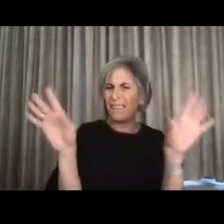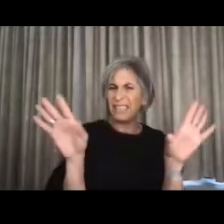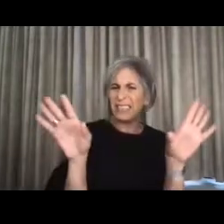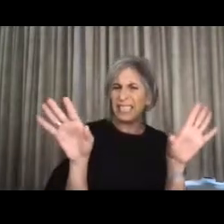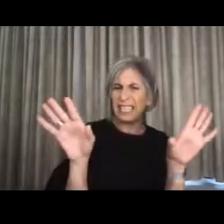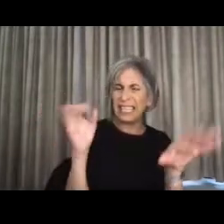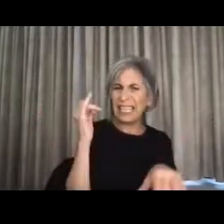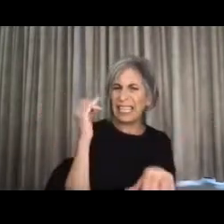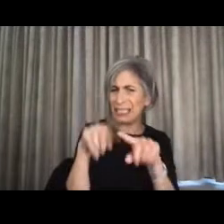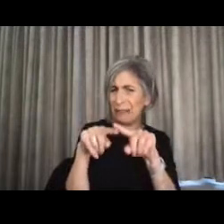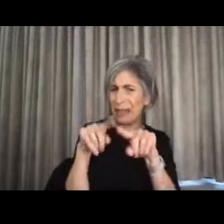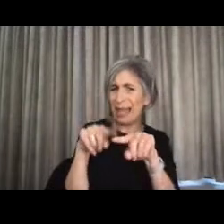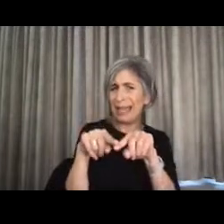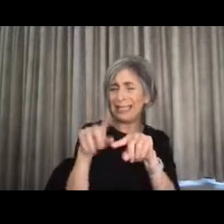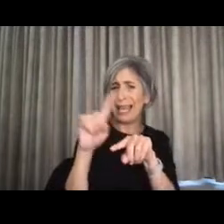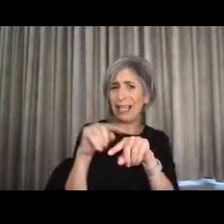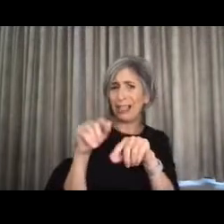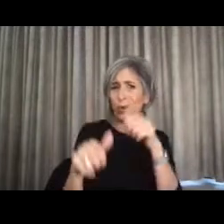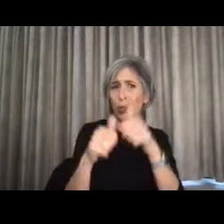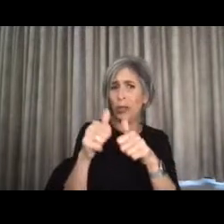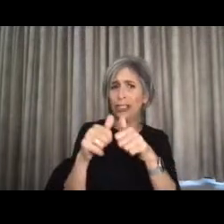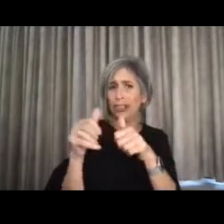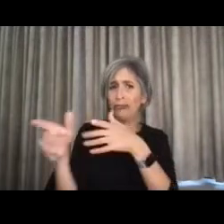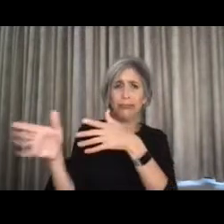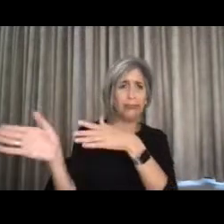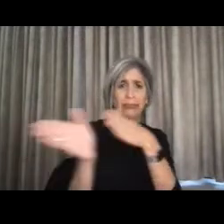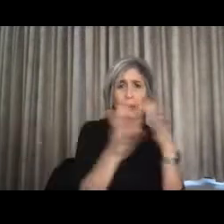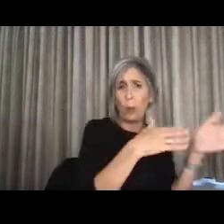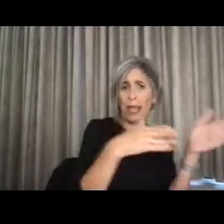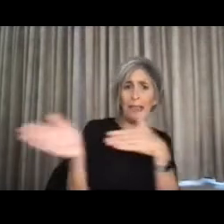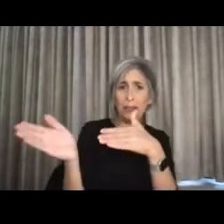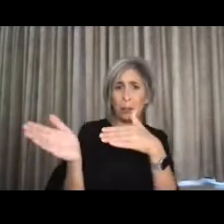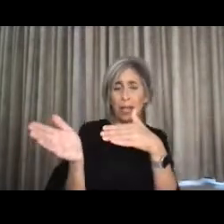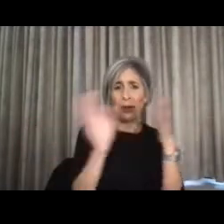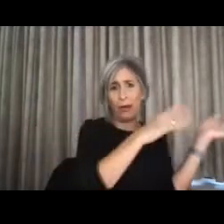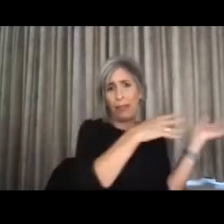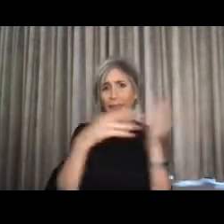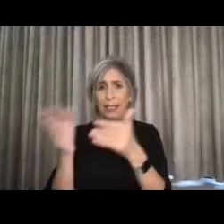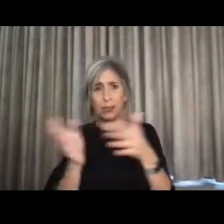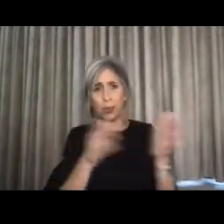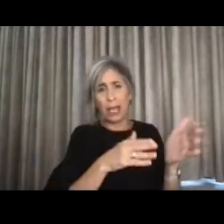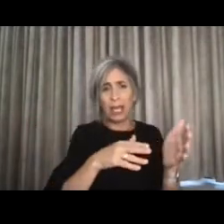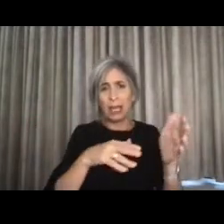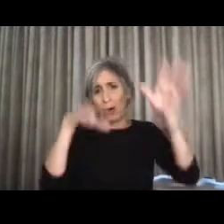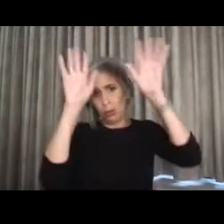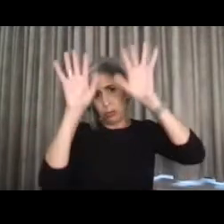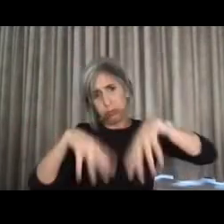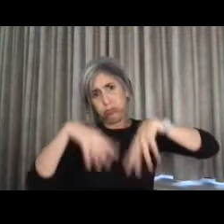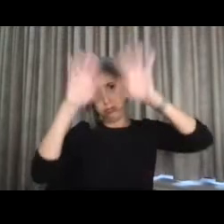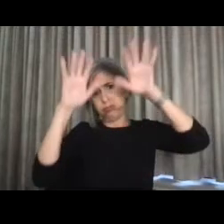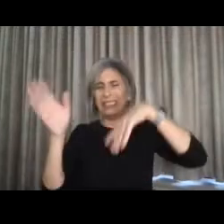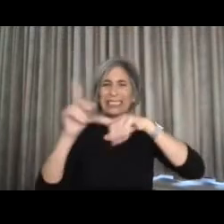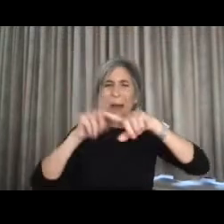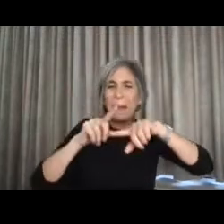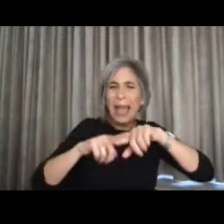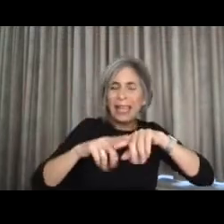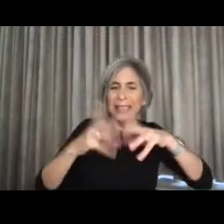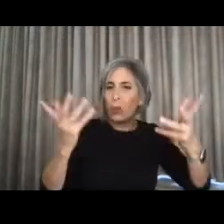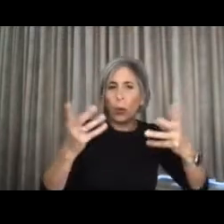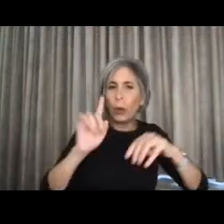it all depends on which way the wind's blowing and what's in, Yep. what's close to your house to protect your car from any falling